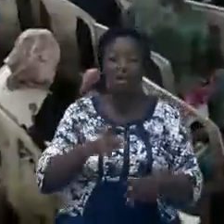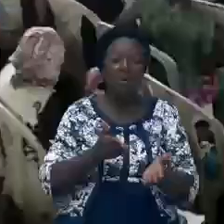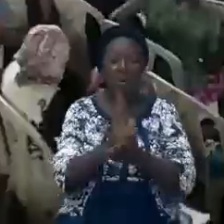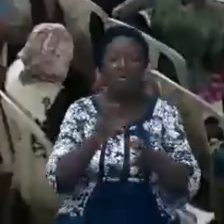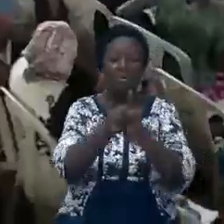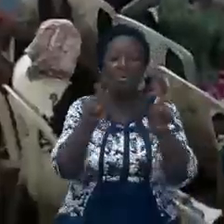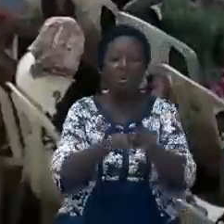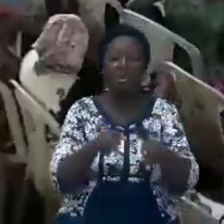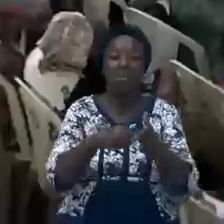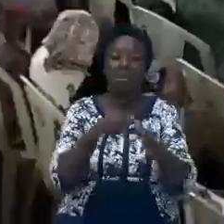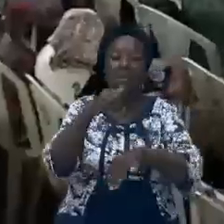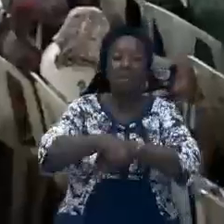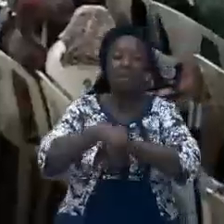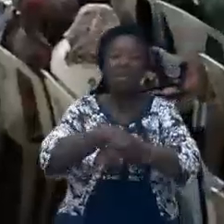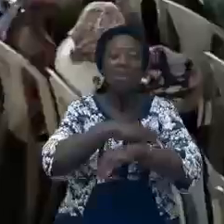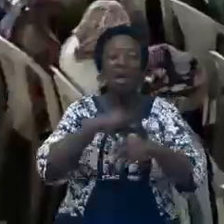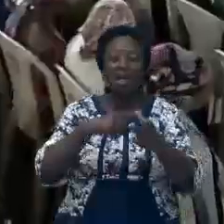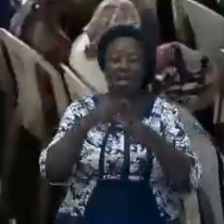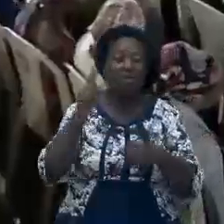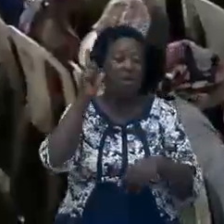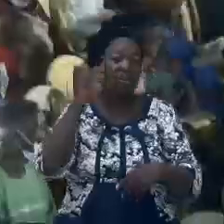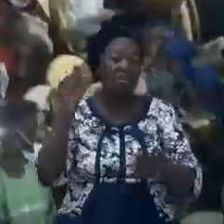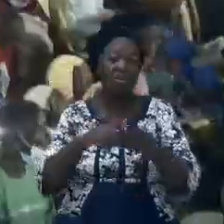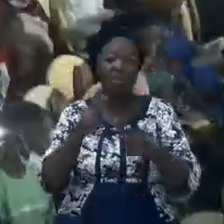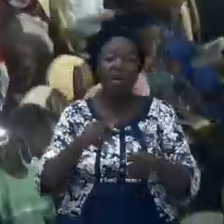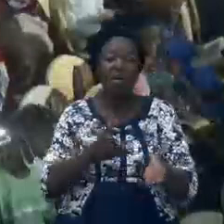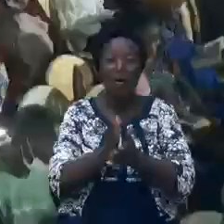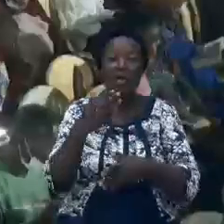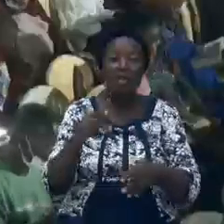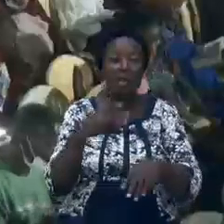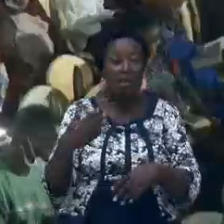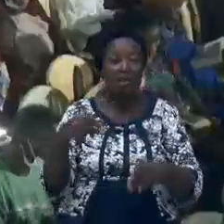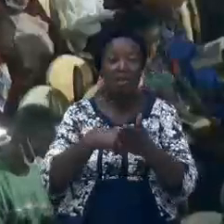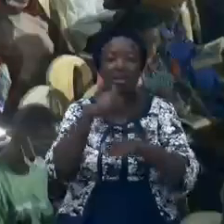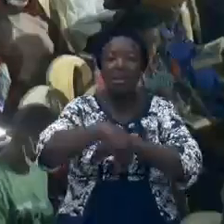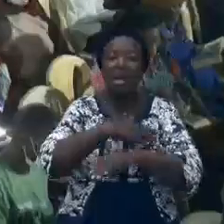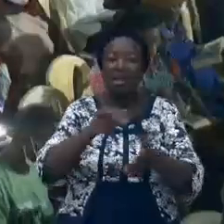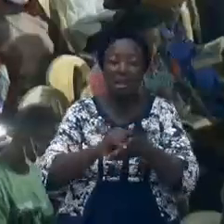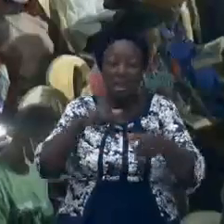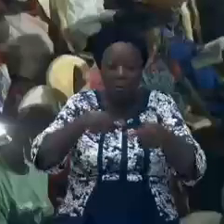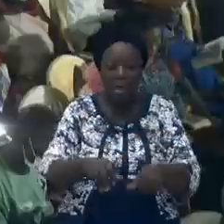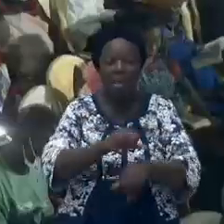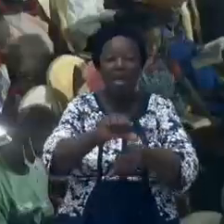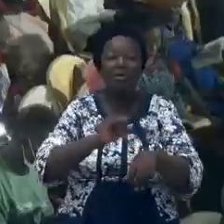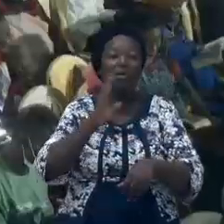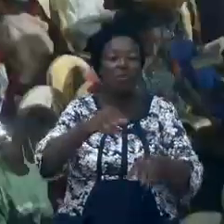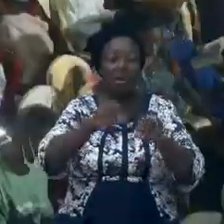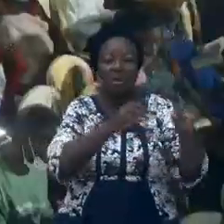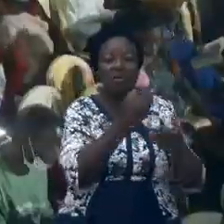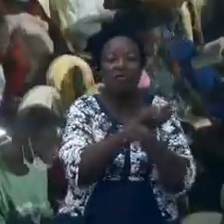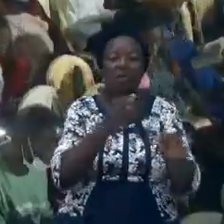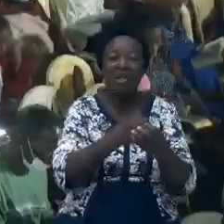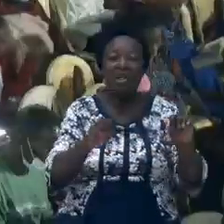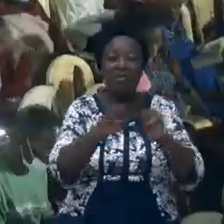on abiding. You are in the right place tonight. You're listening to the right thing tonight, and that